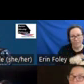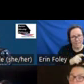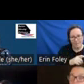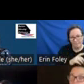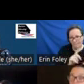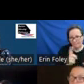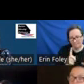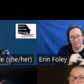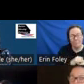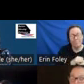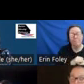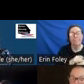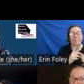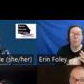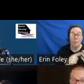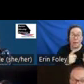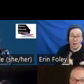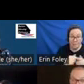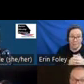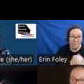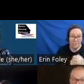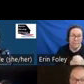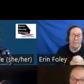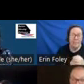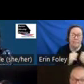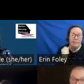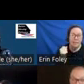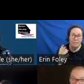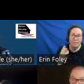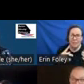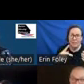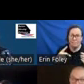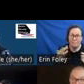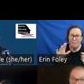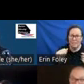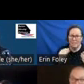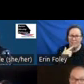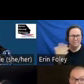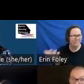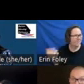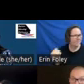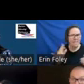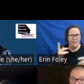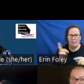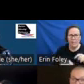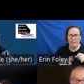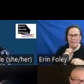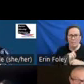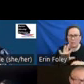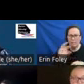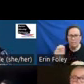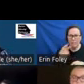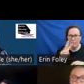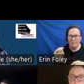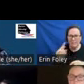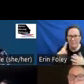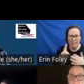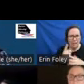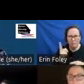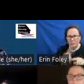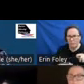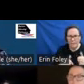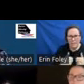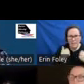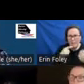happened was eventually a bunch of PCAs said, if we can't work 50 hours a week, we're going to have to quit because we can't make a